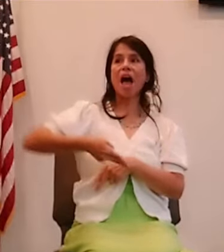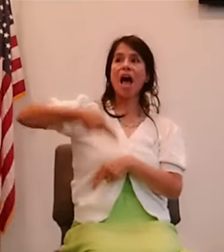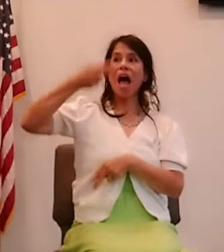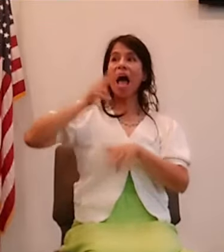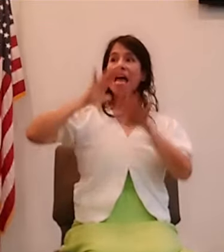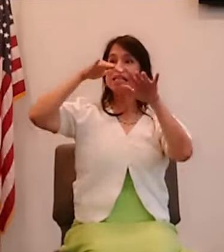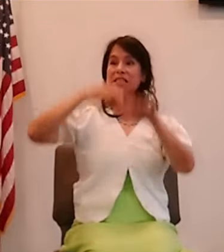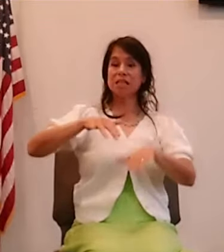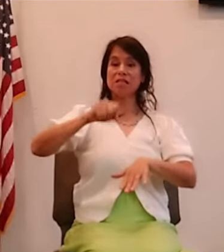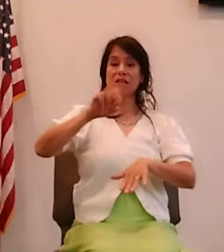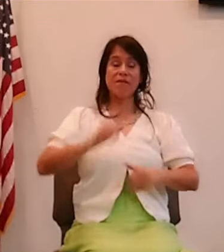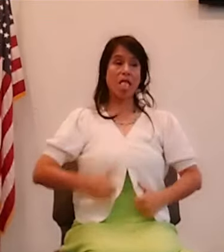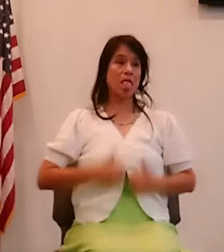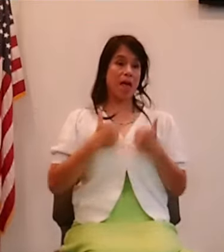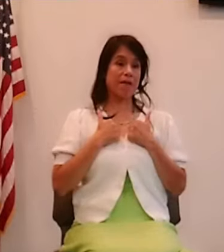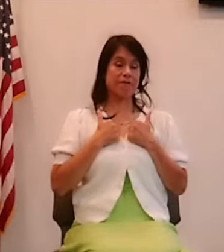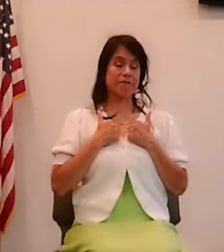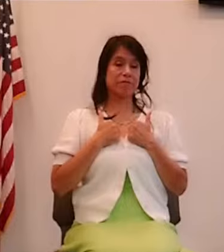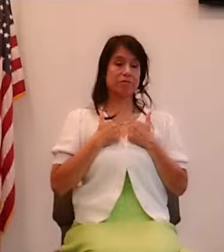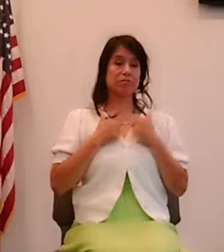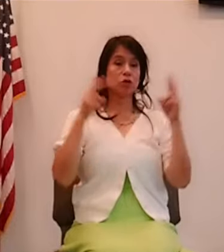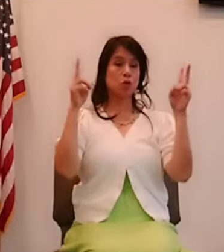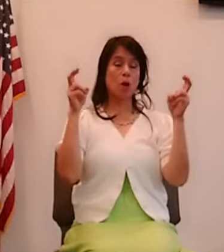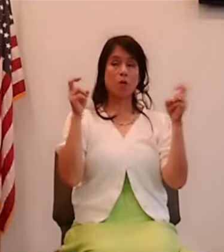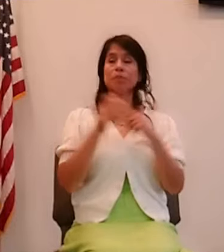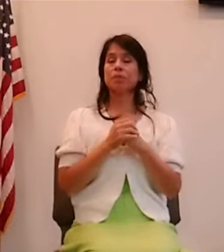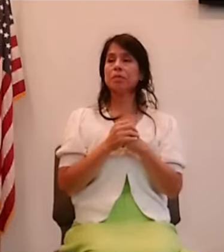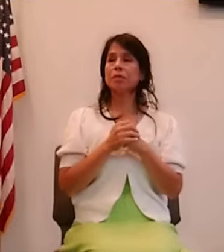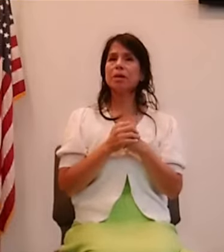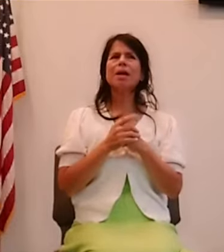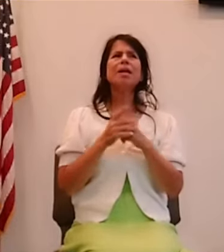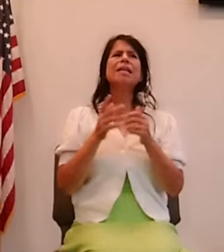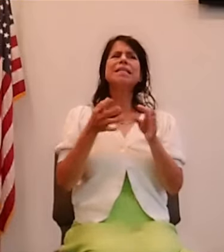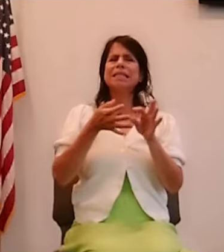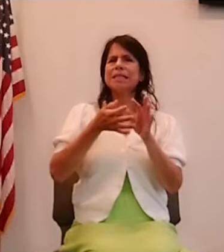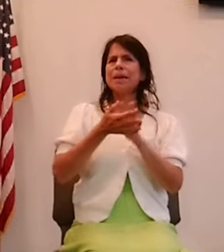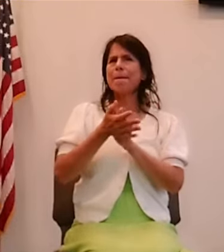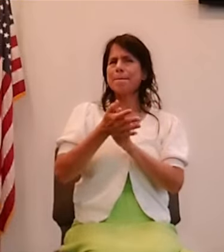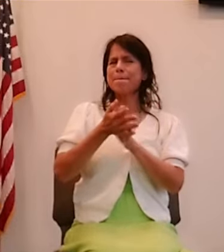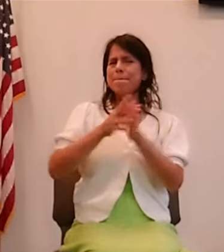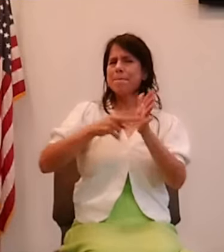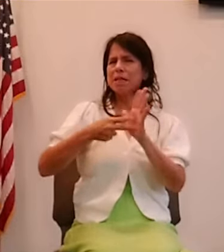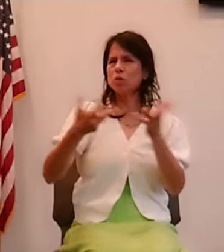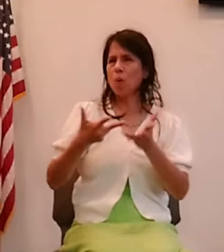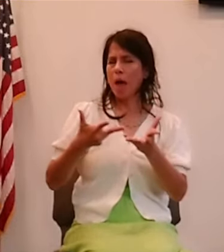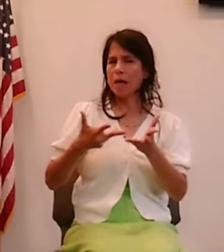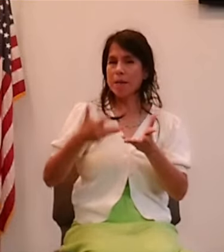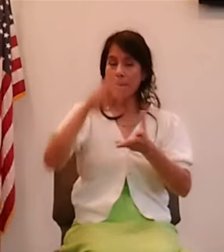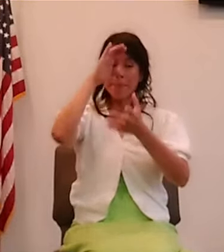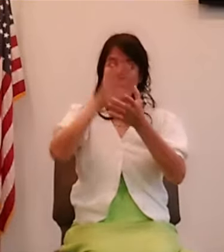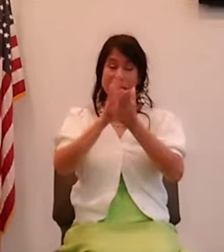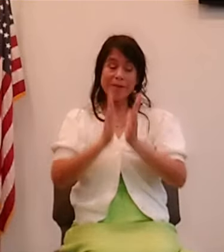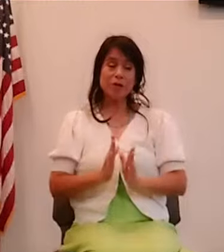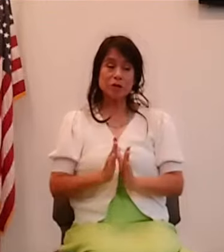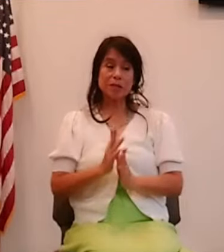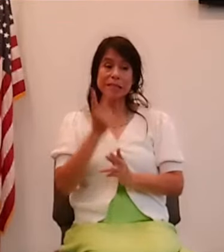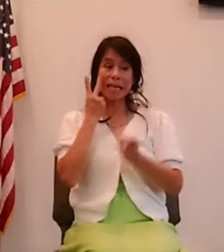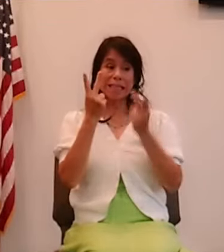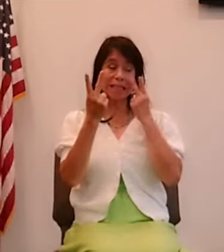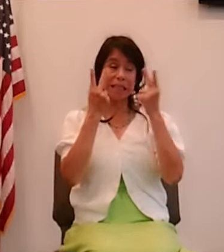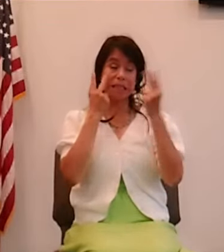it's very simple. Believers in this life see danger, great